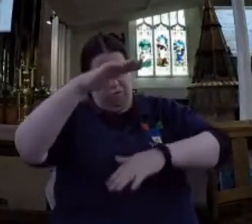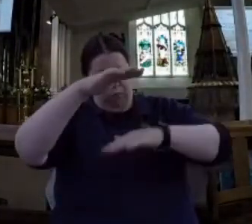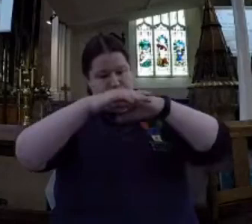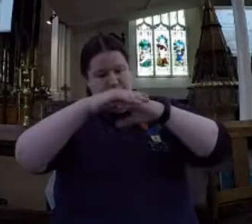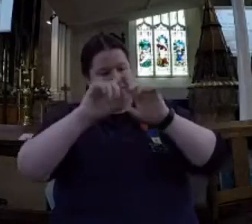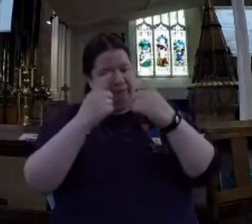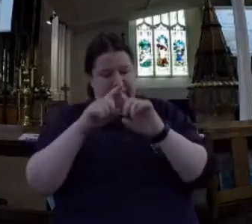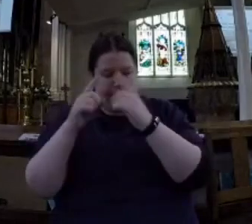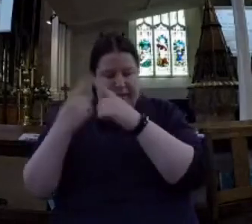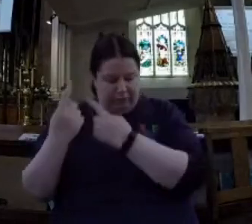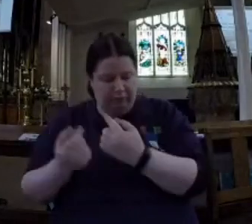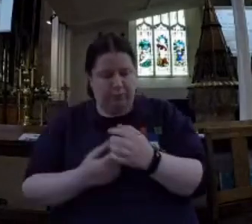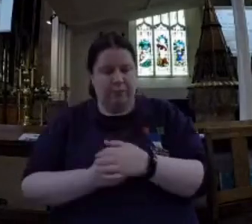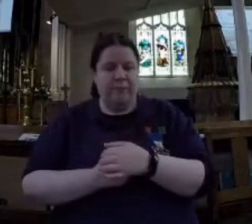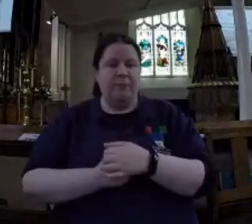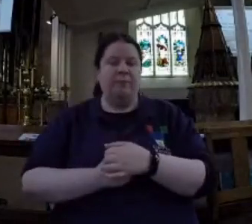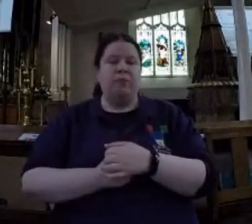different things.